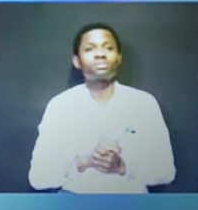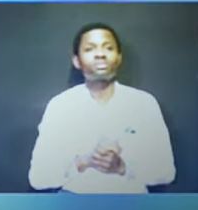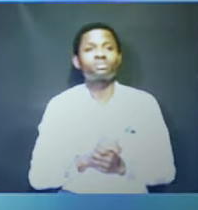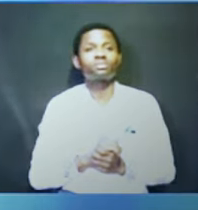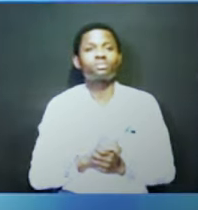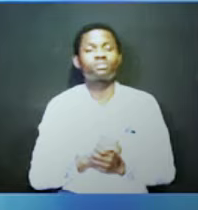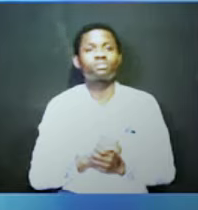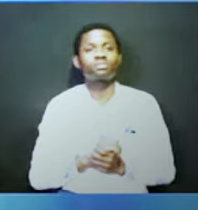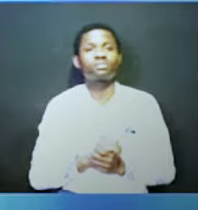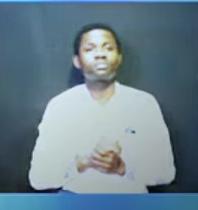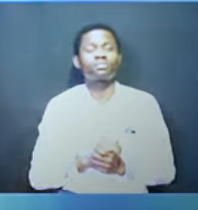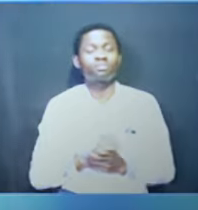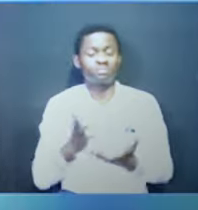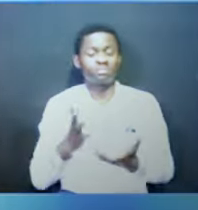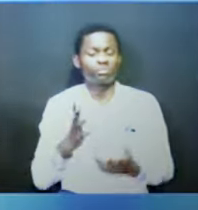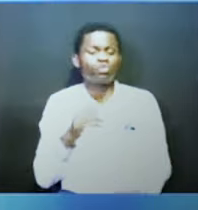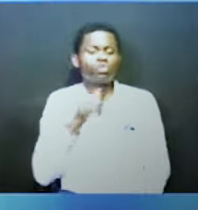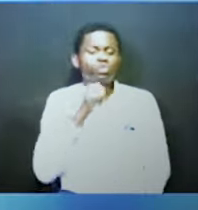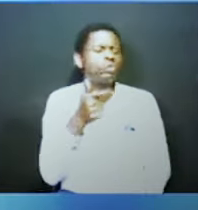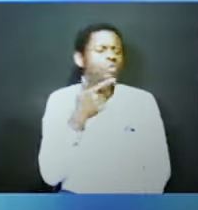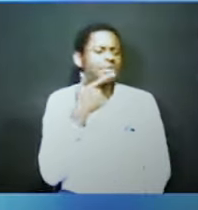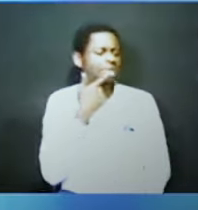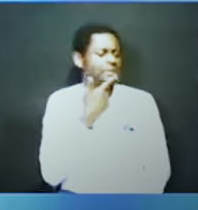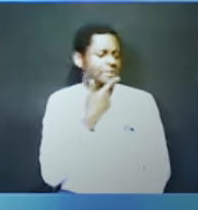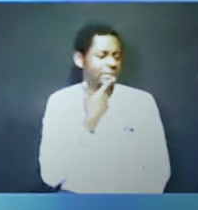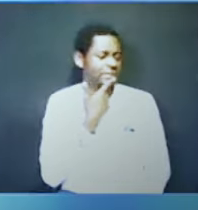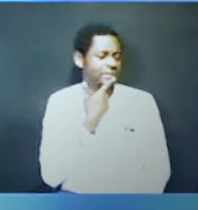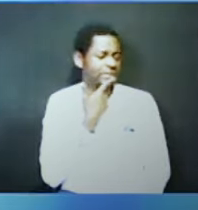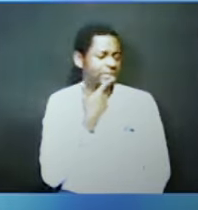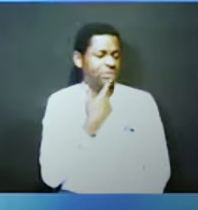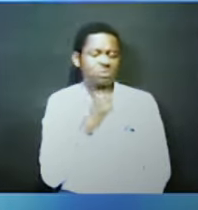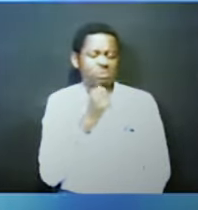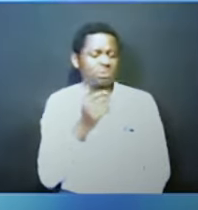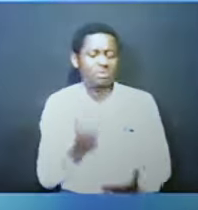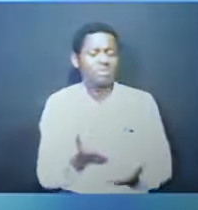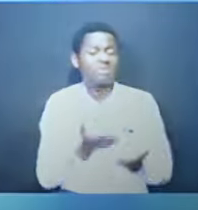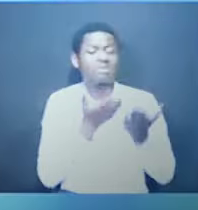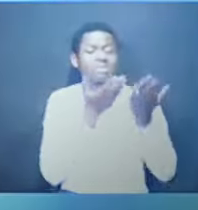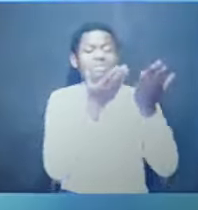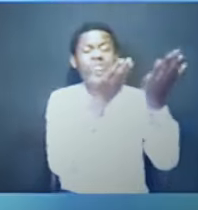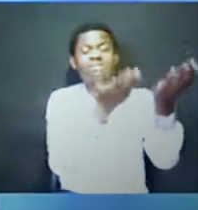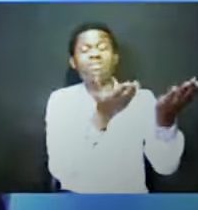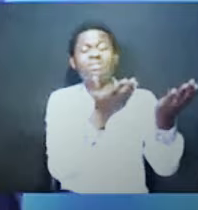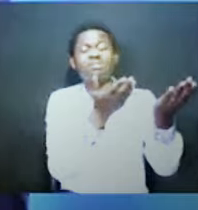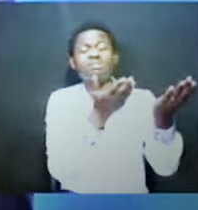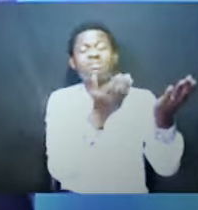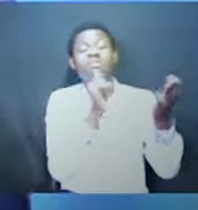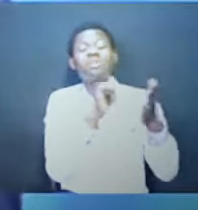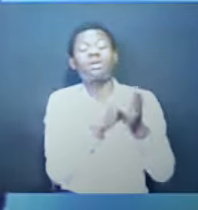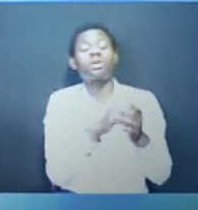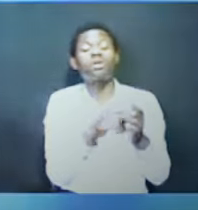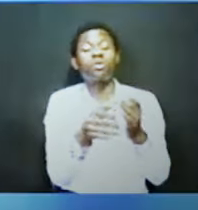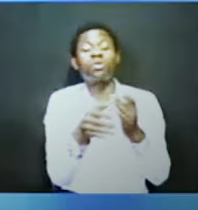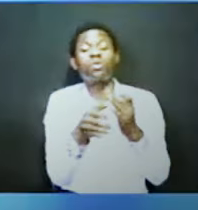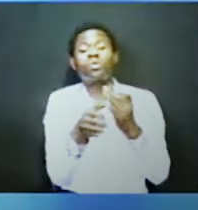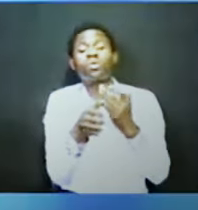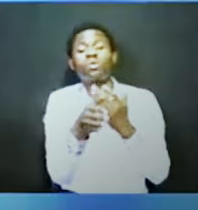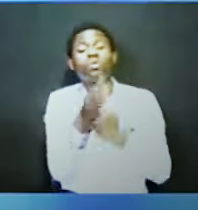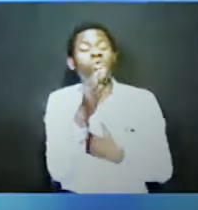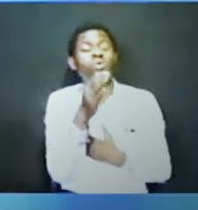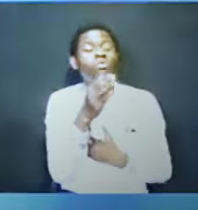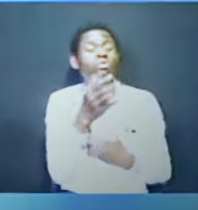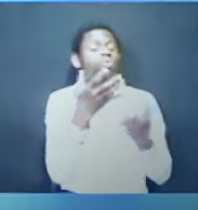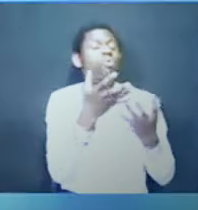sisters. I'm not saying or suggesting that God requires such a mode of